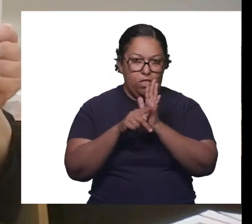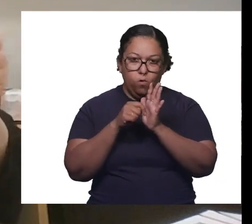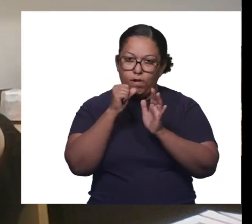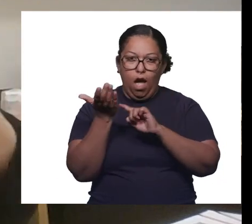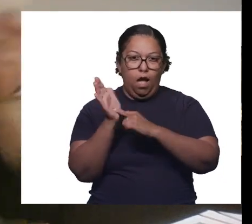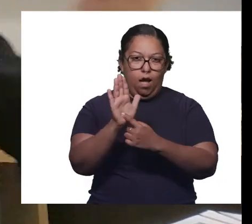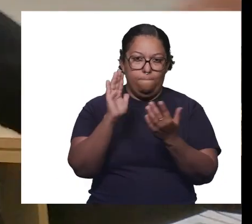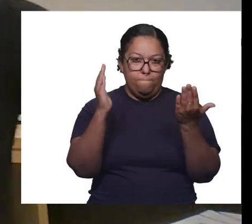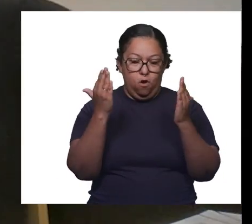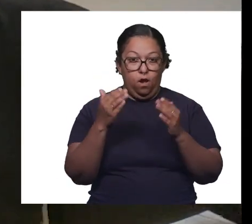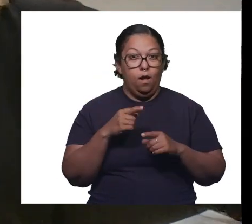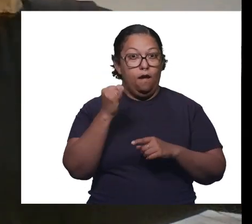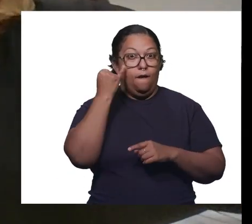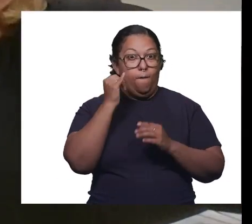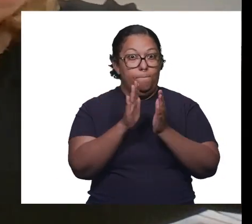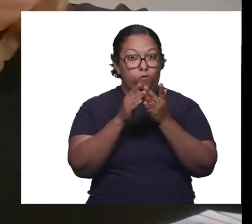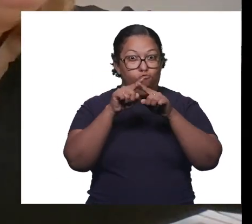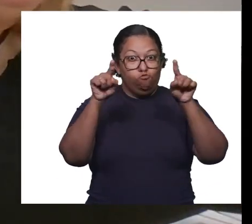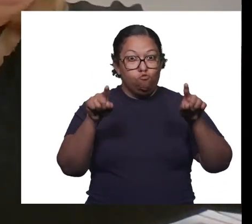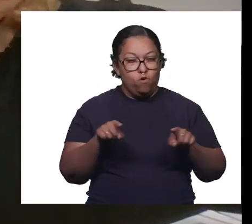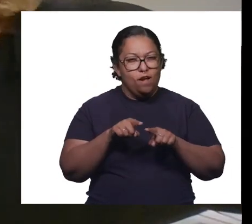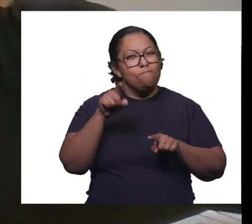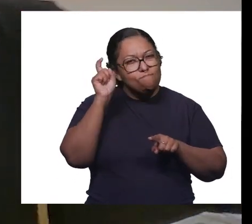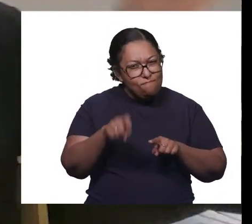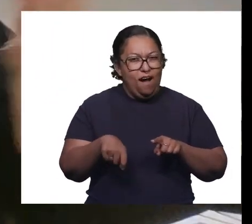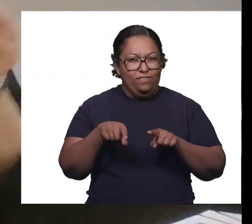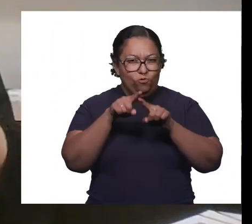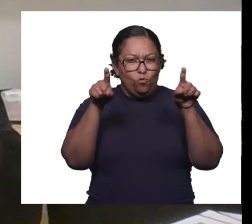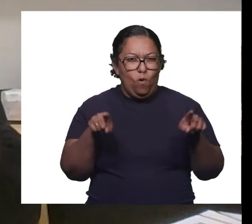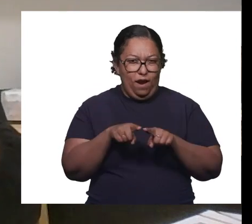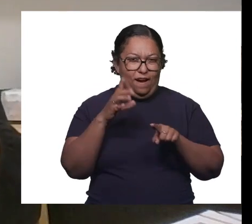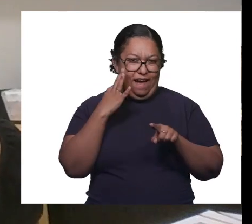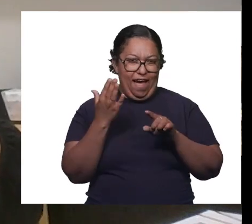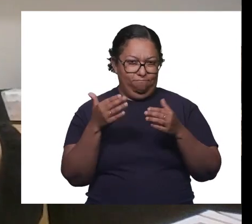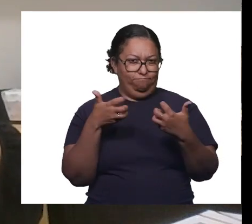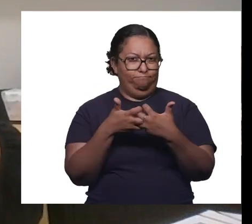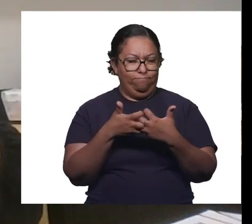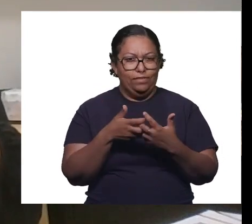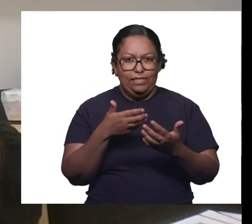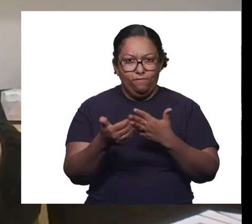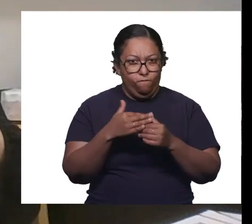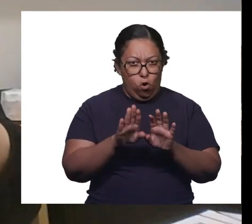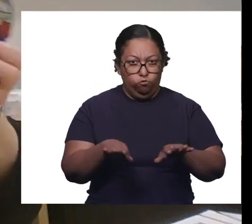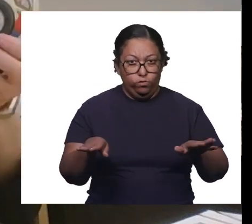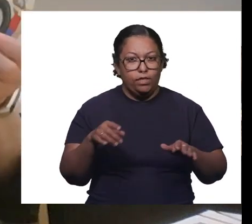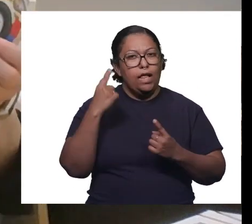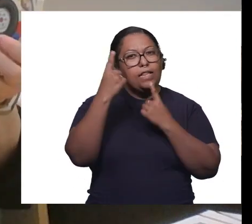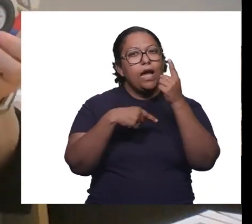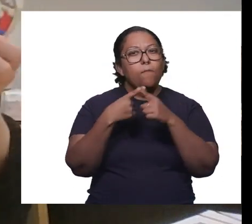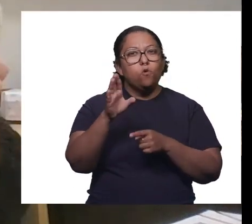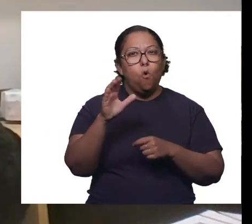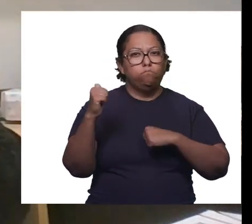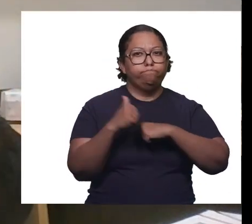a square-shaped book. And even for our younger children, think about your board books, those shaped board books, and how